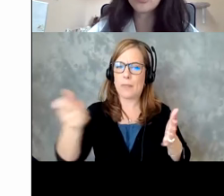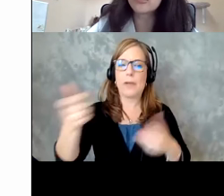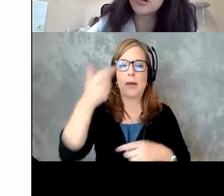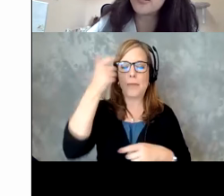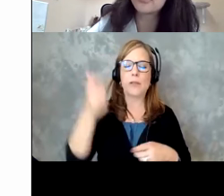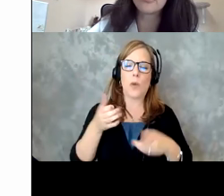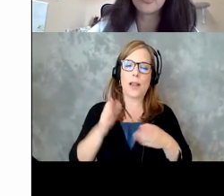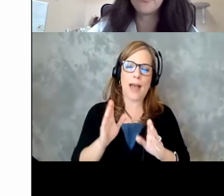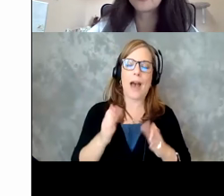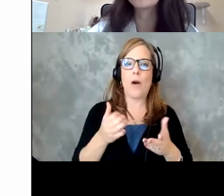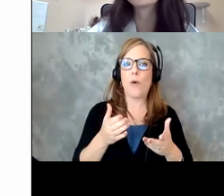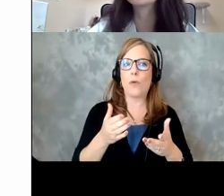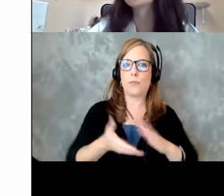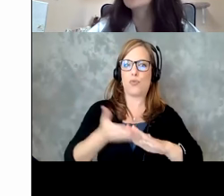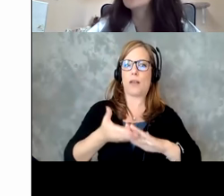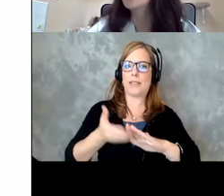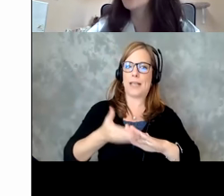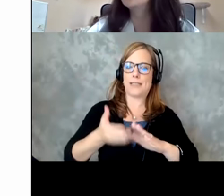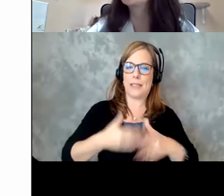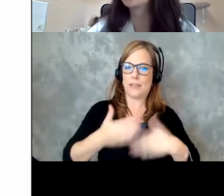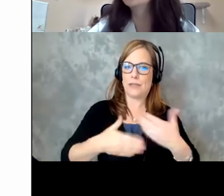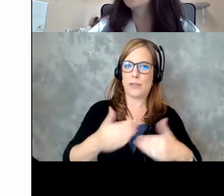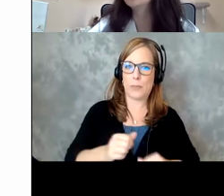such as data sharing agreements, referral mechanisms,